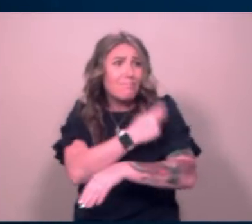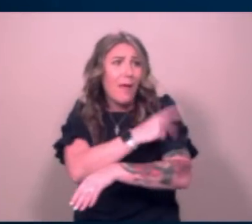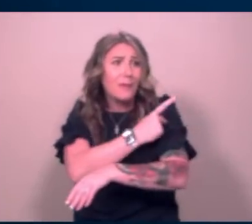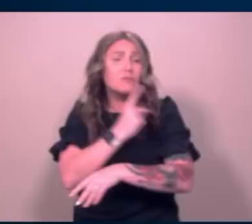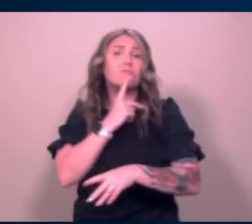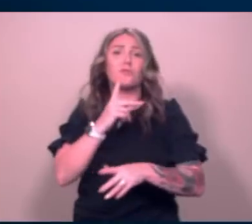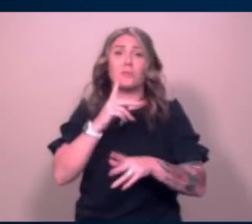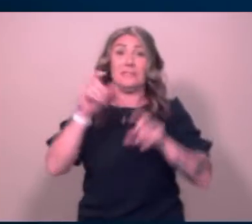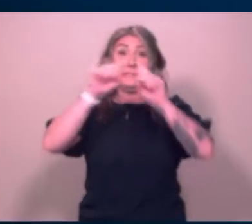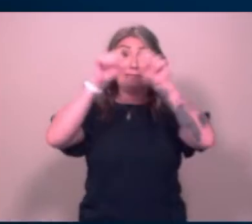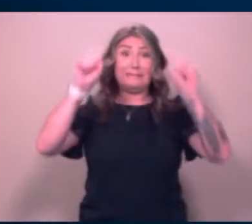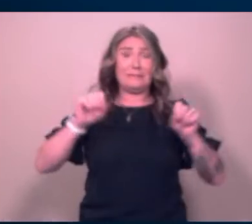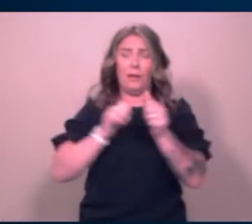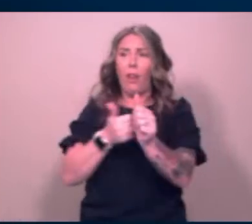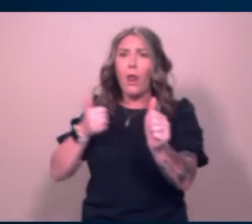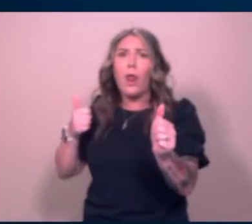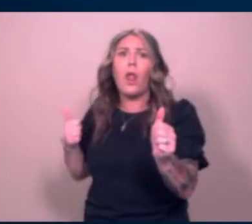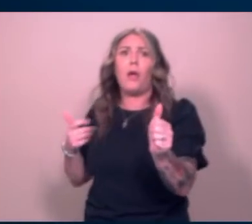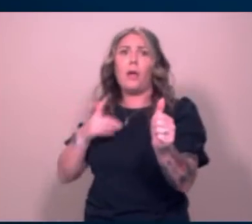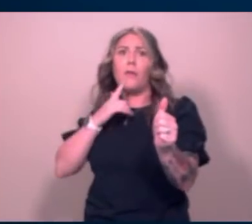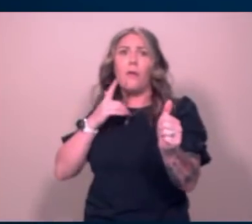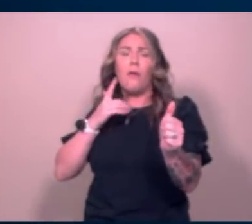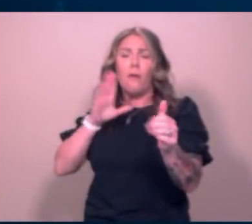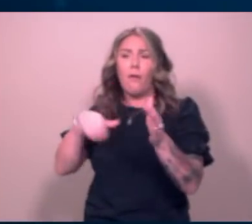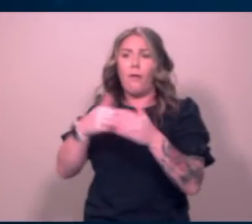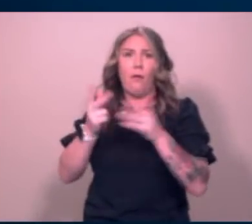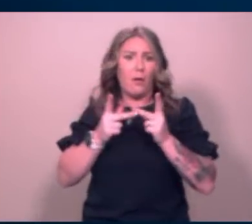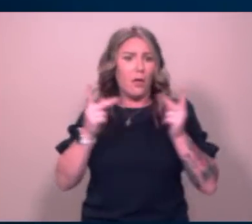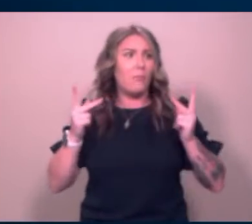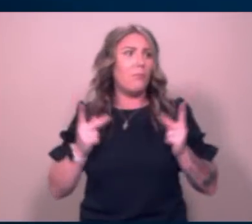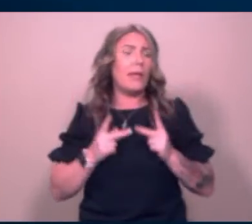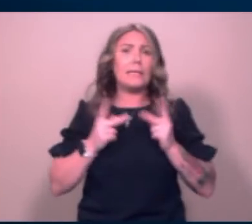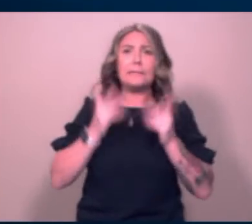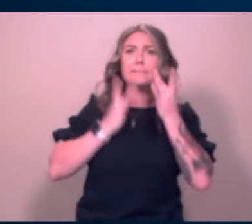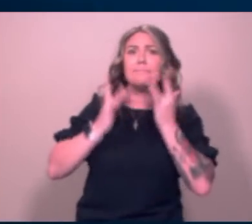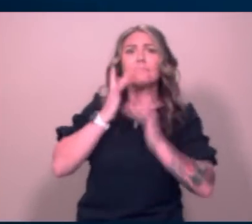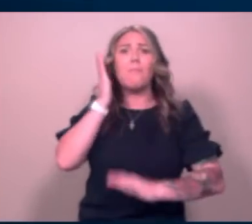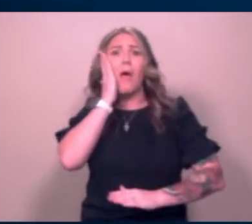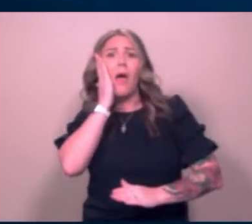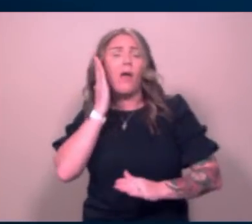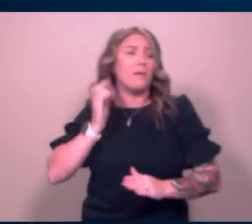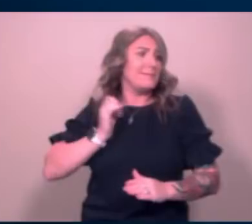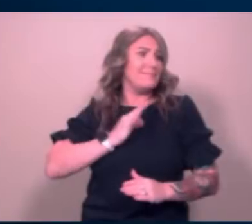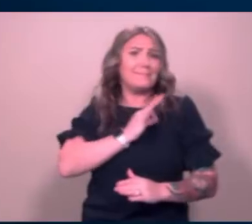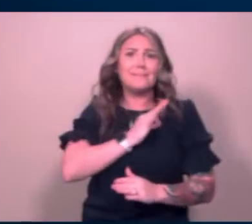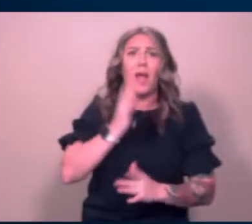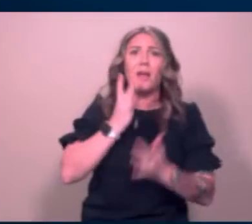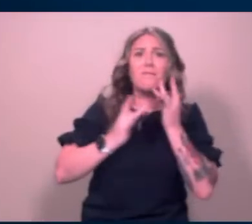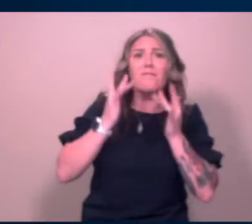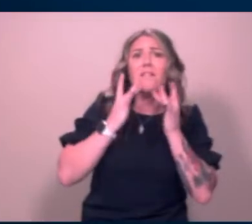the system's backed up at every place, and that the beds and the staff beds are at a